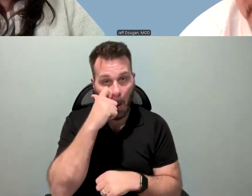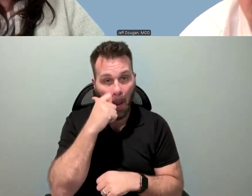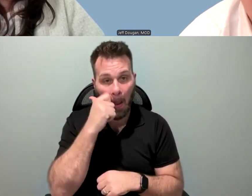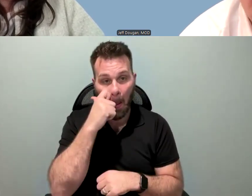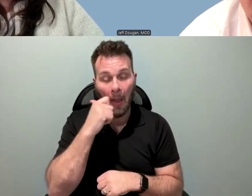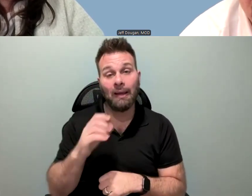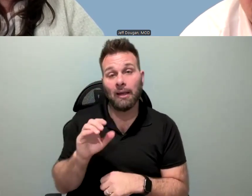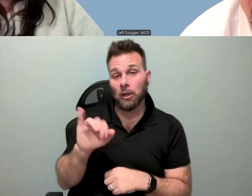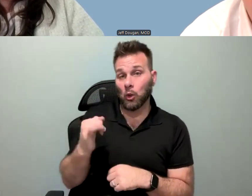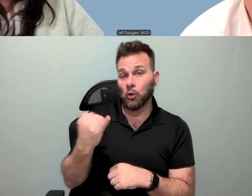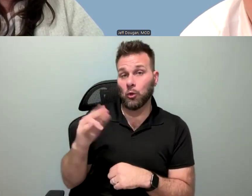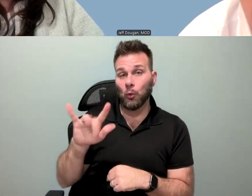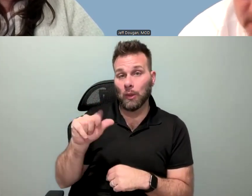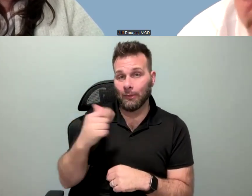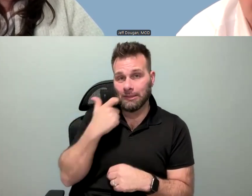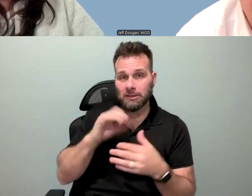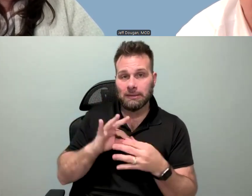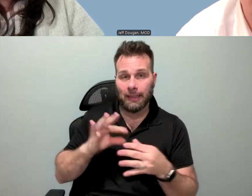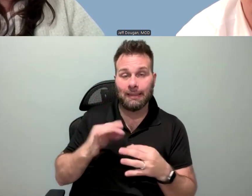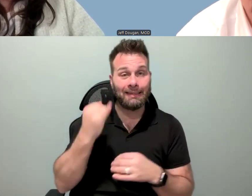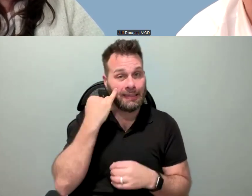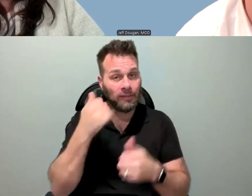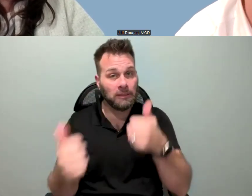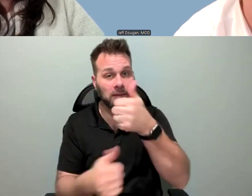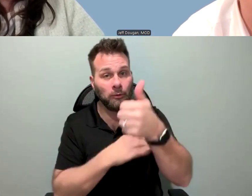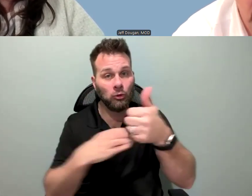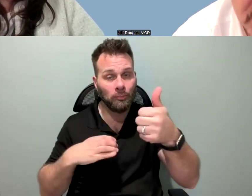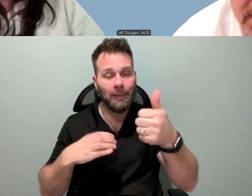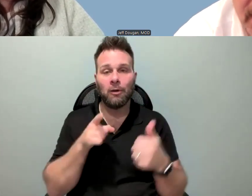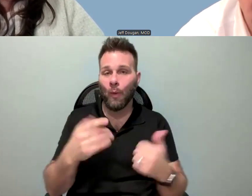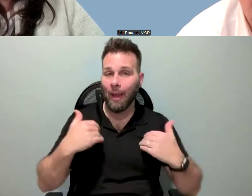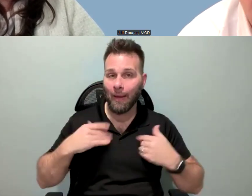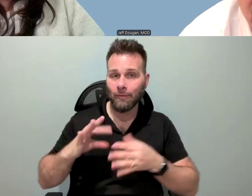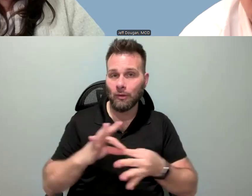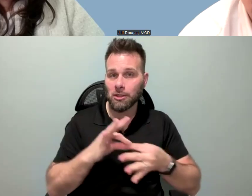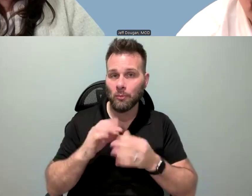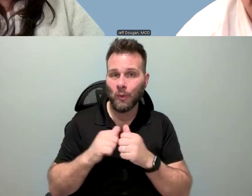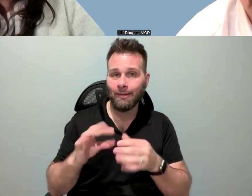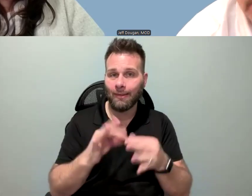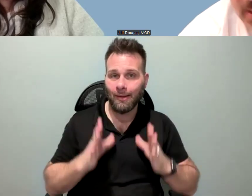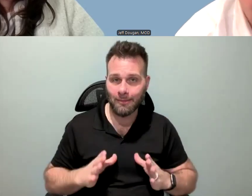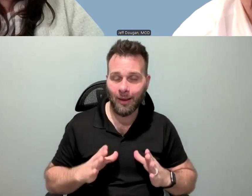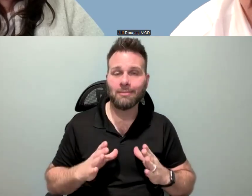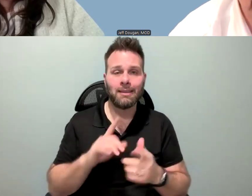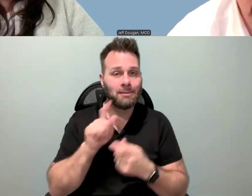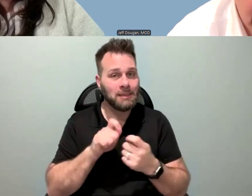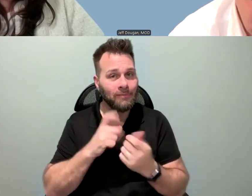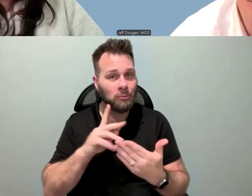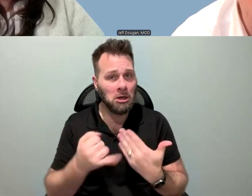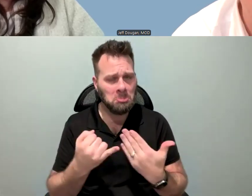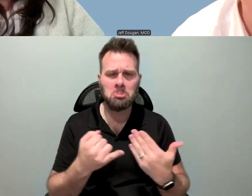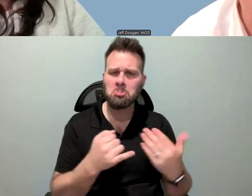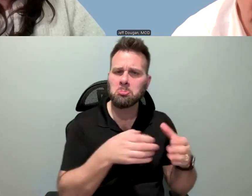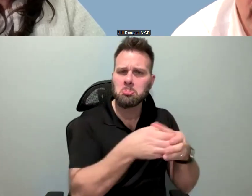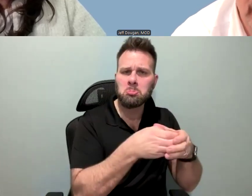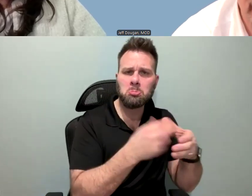it's a subgroup and you've got this relationship and it's because of a specific project, then that can be handled by the subgroup and